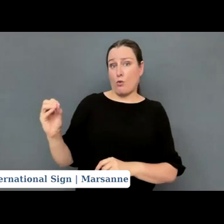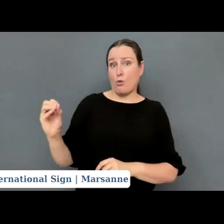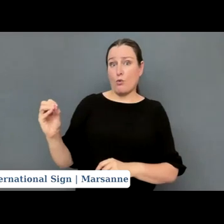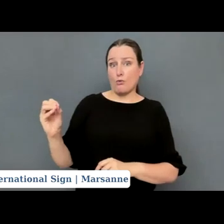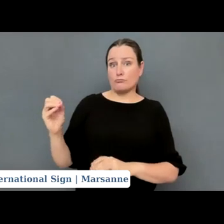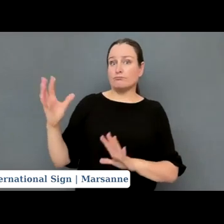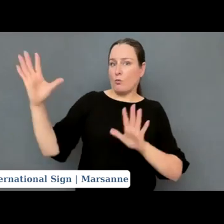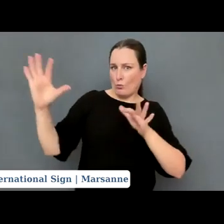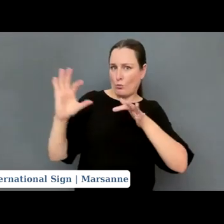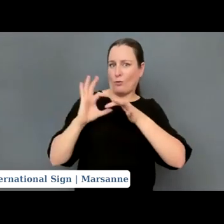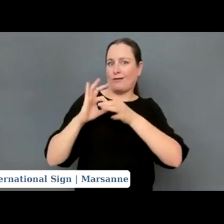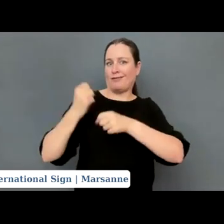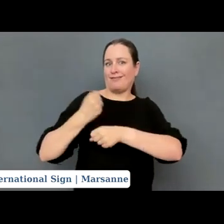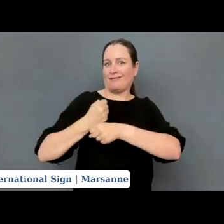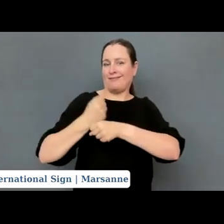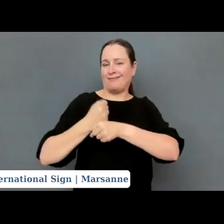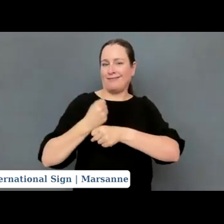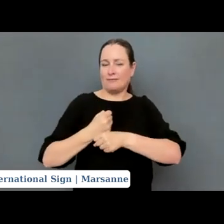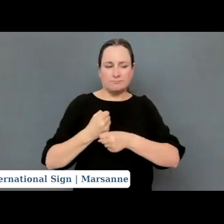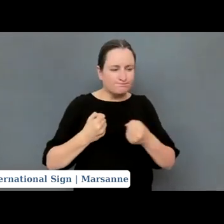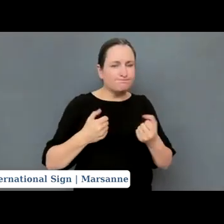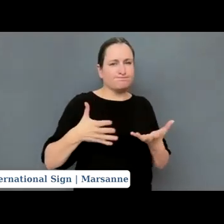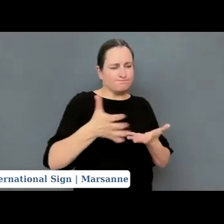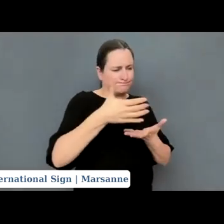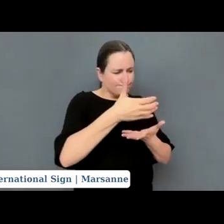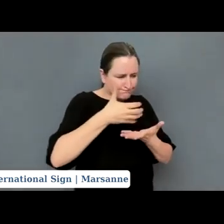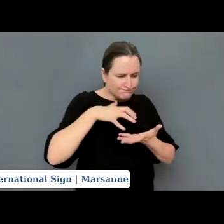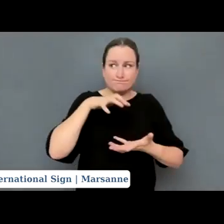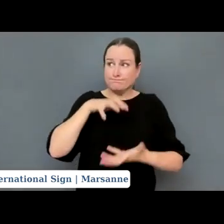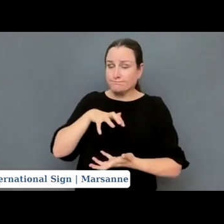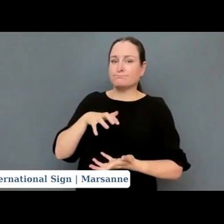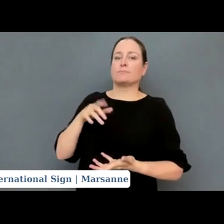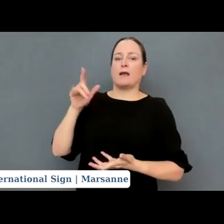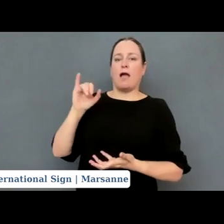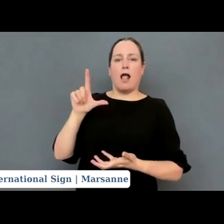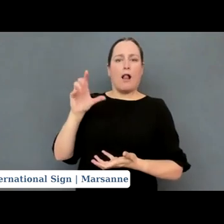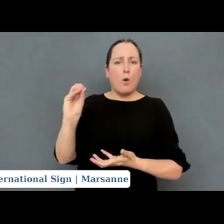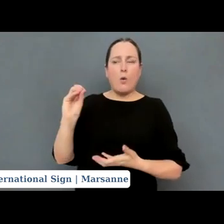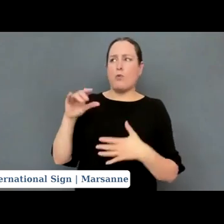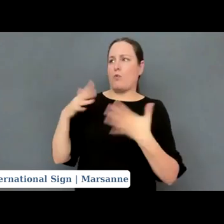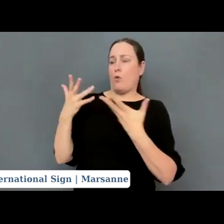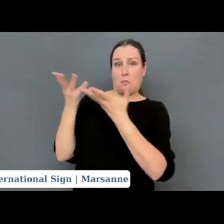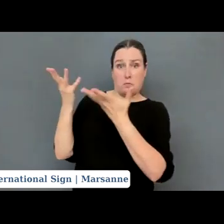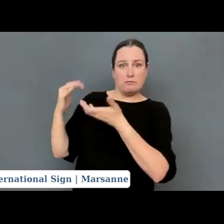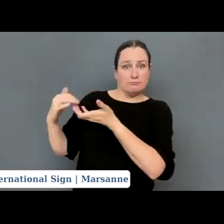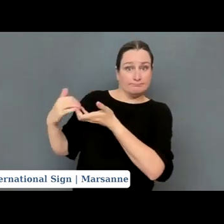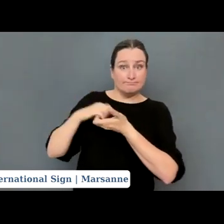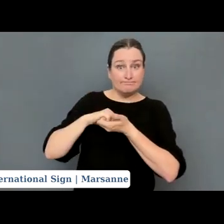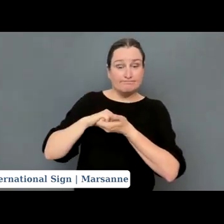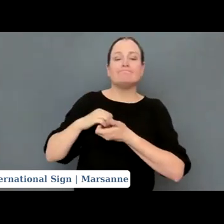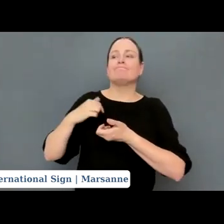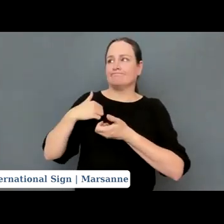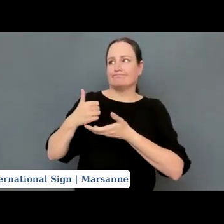to influence the decision makers in to execute programs that